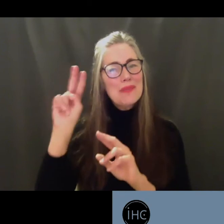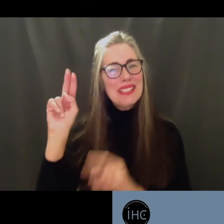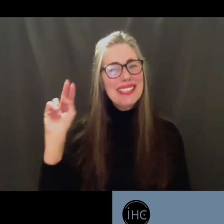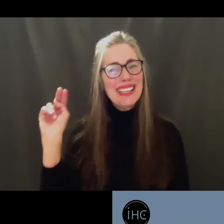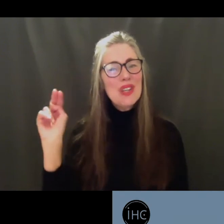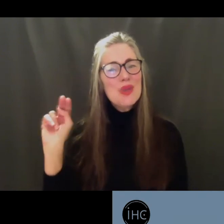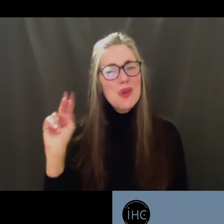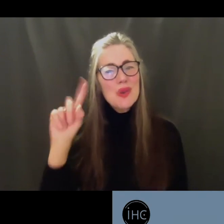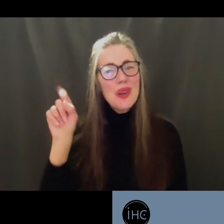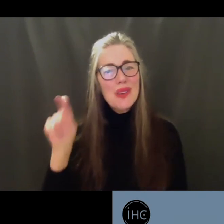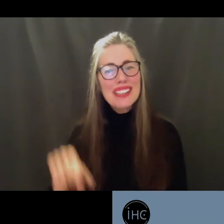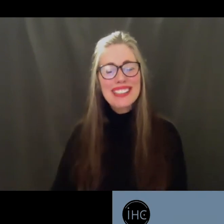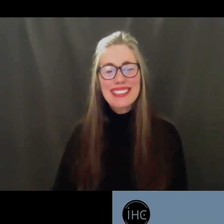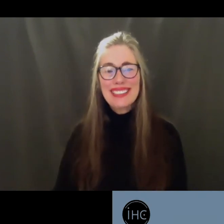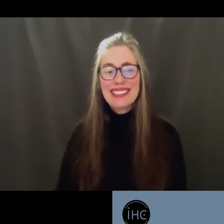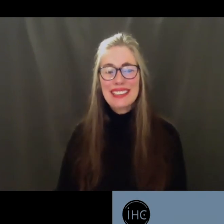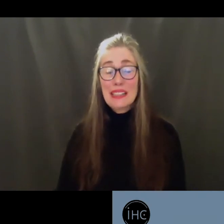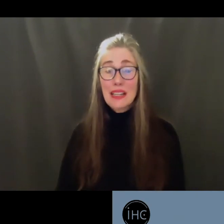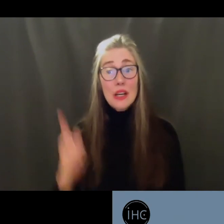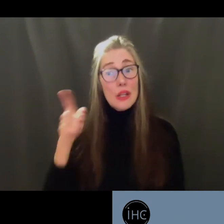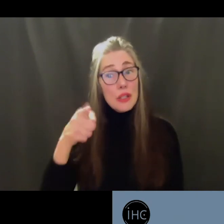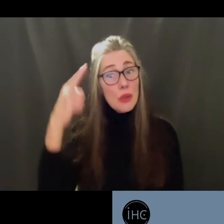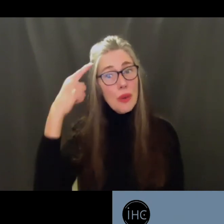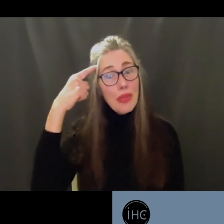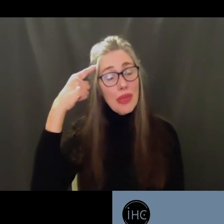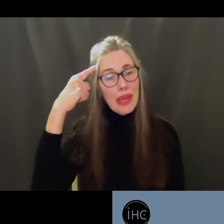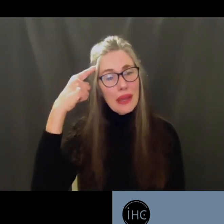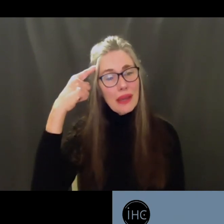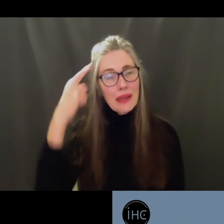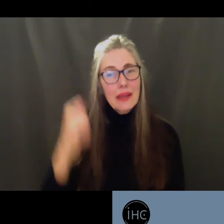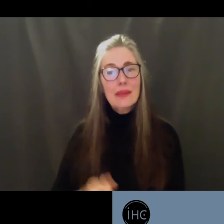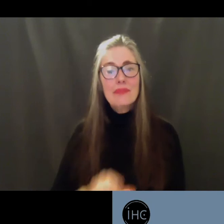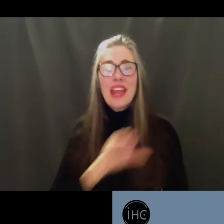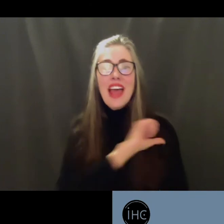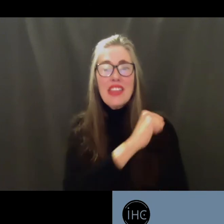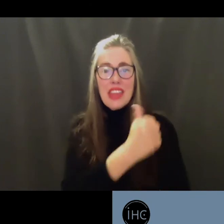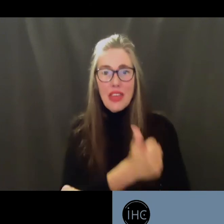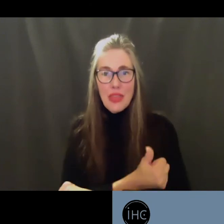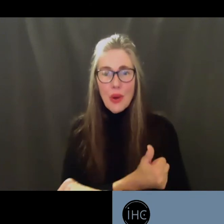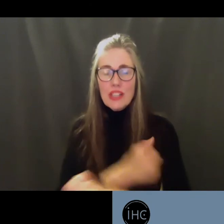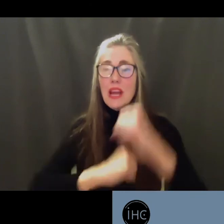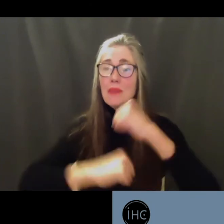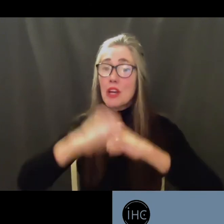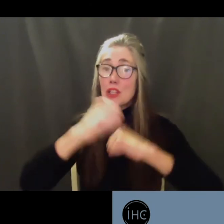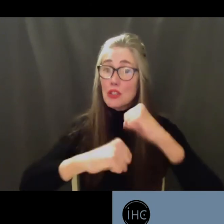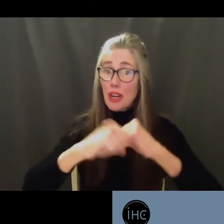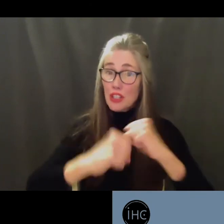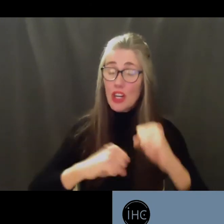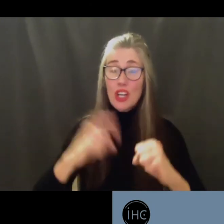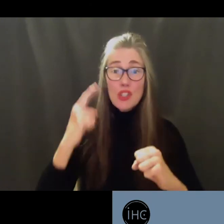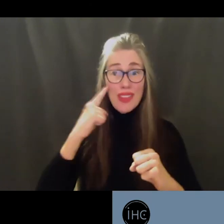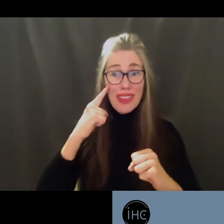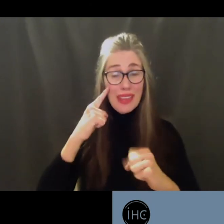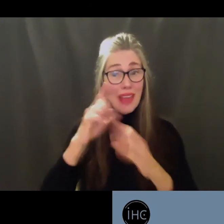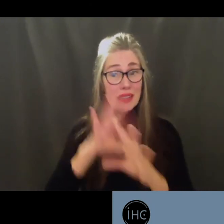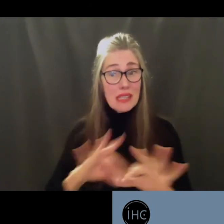imaginative thinking. The question is, do you think that the framework of authoritarianism is also important for rescuing populism